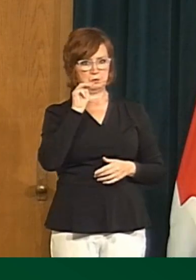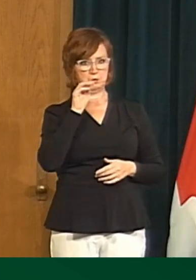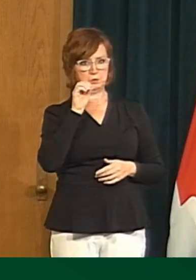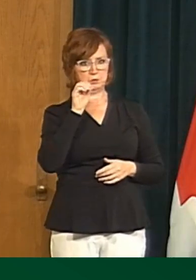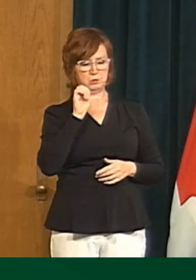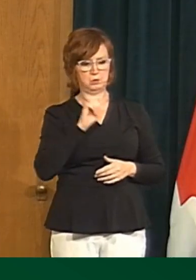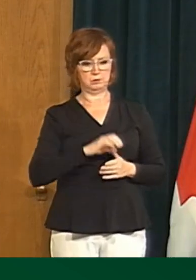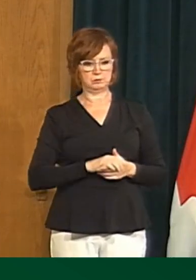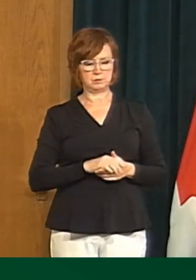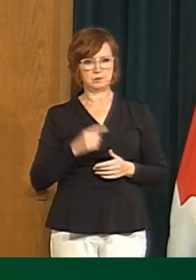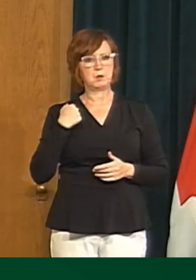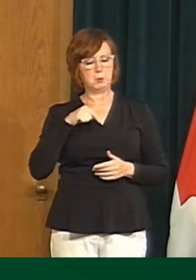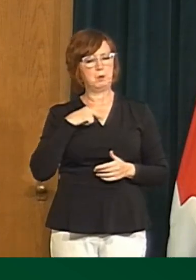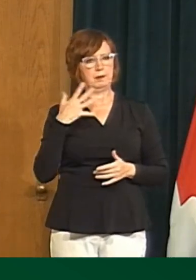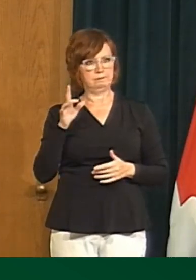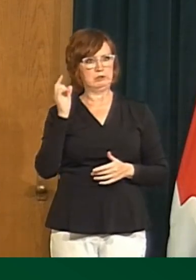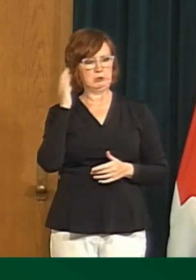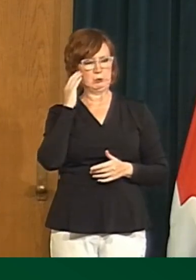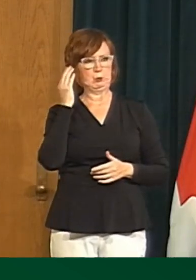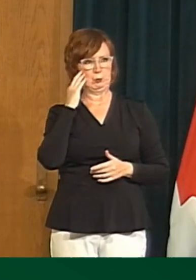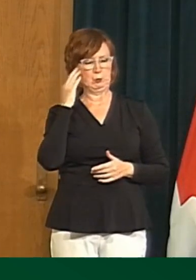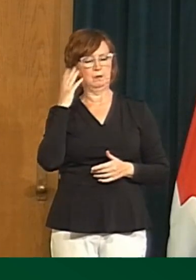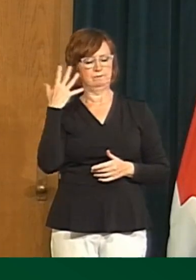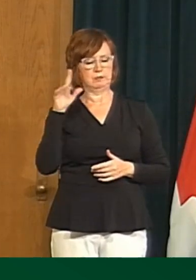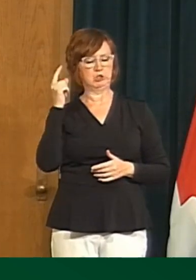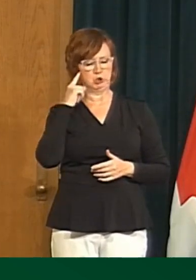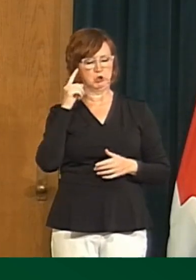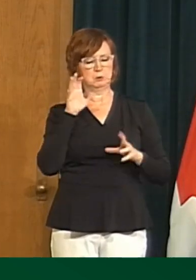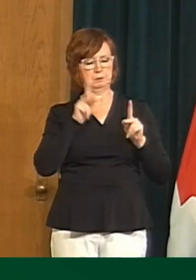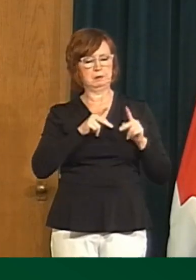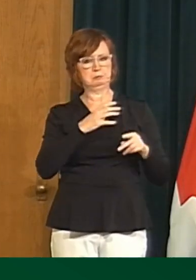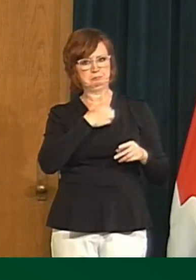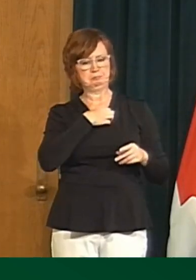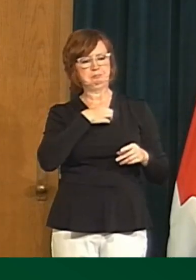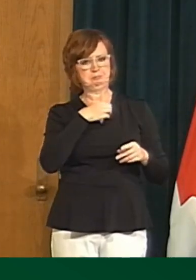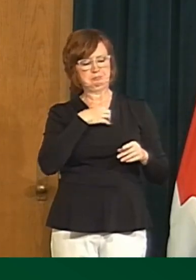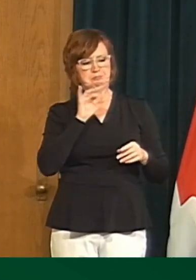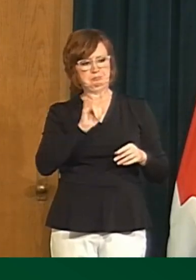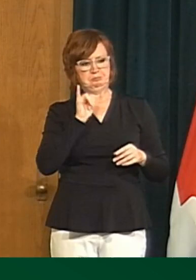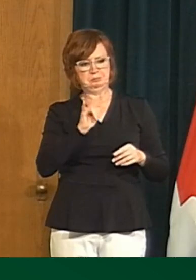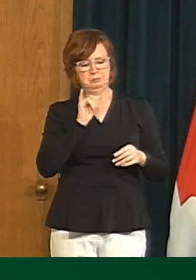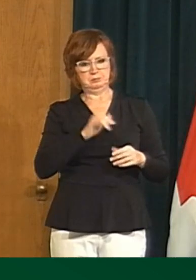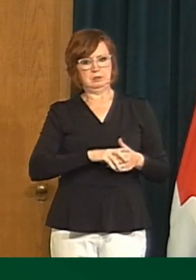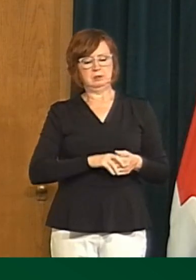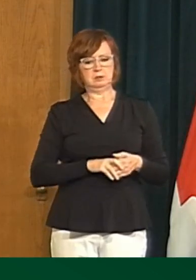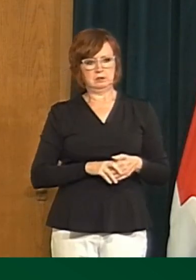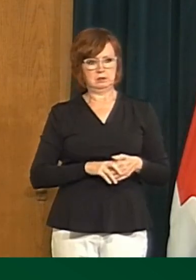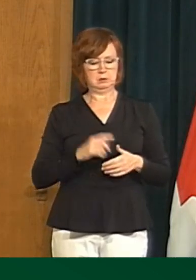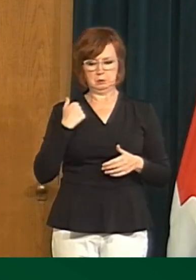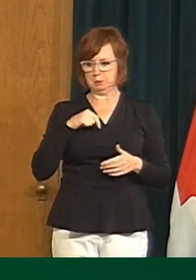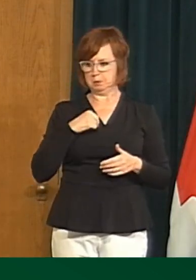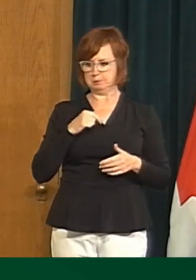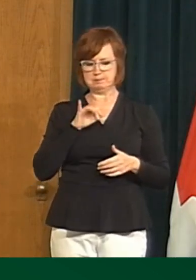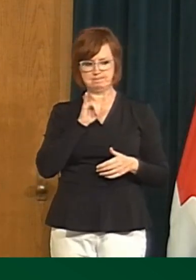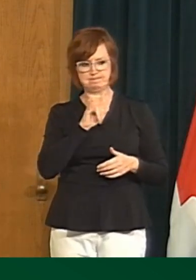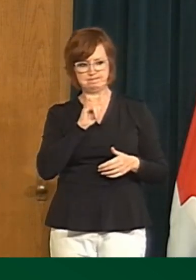say that we've heard those same concerns, Murray, and we're working very hard on how we would be able